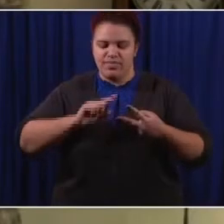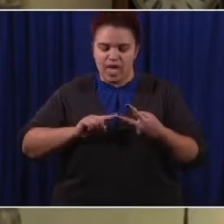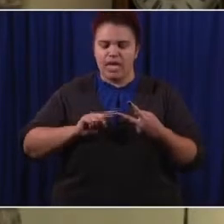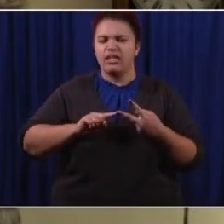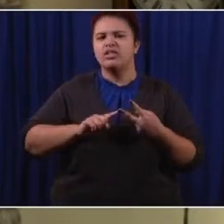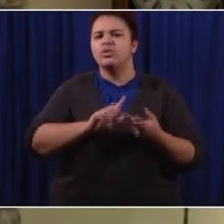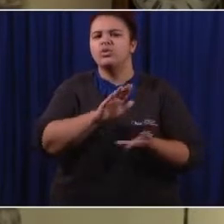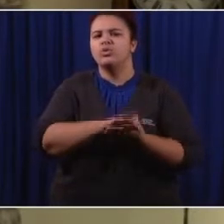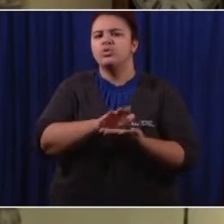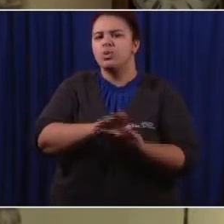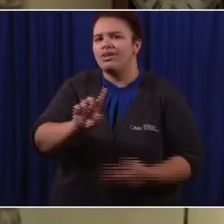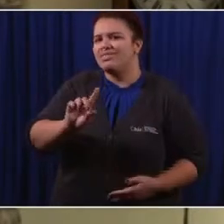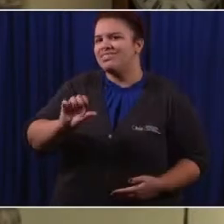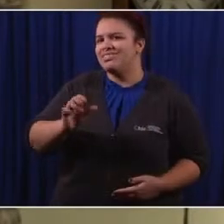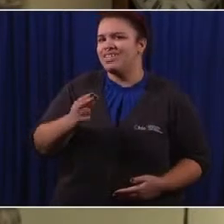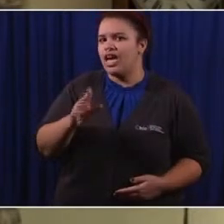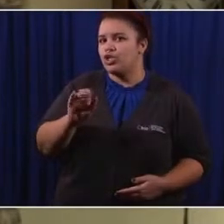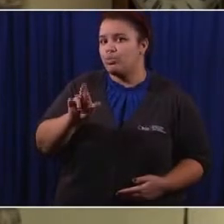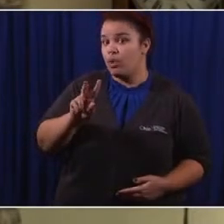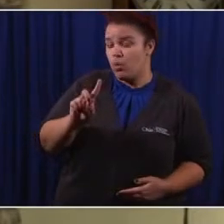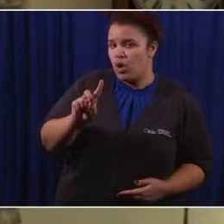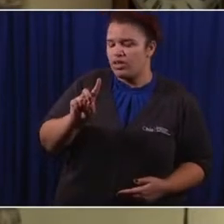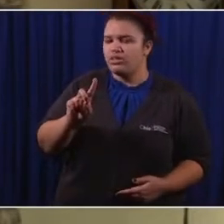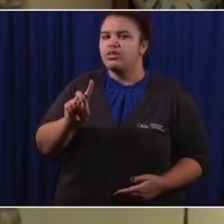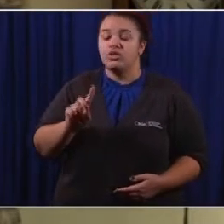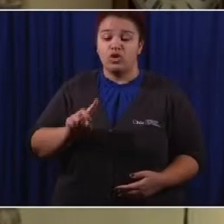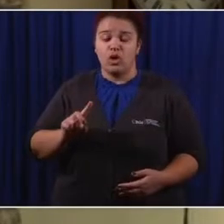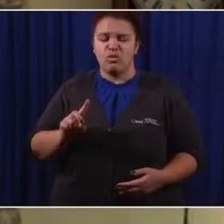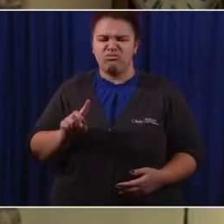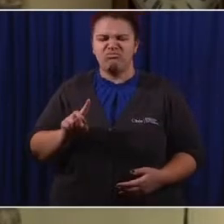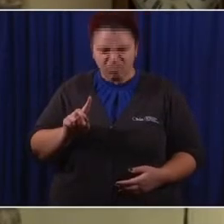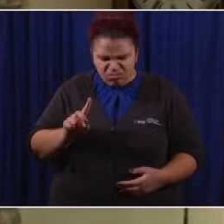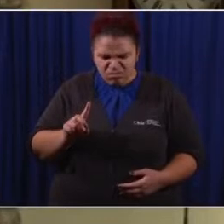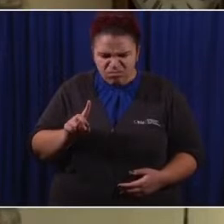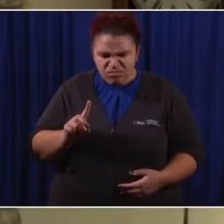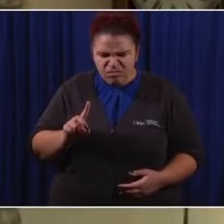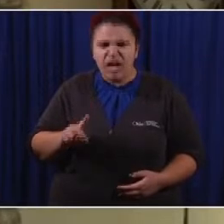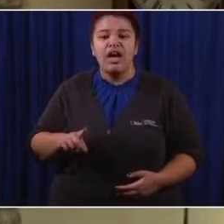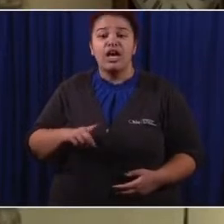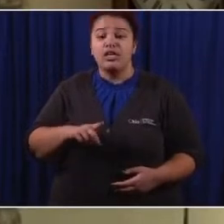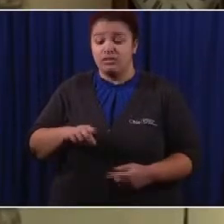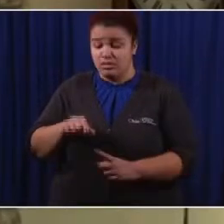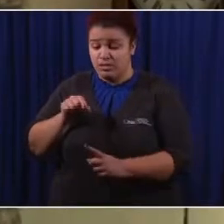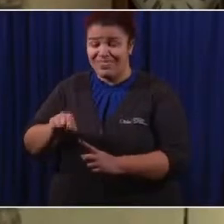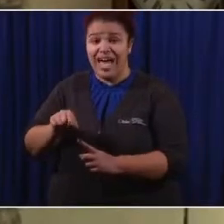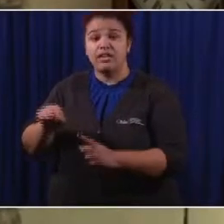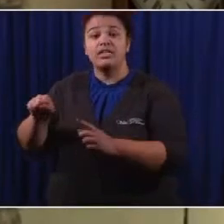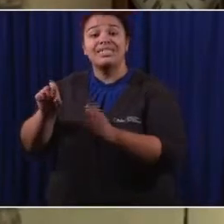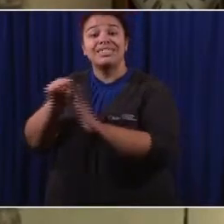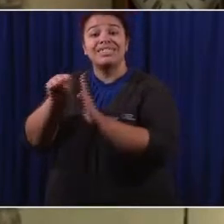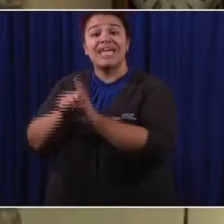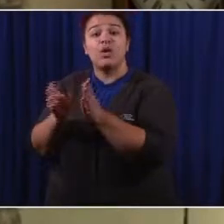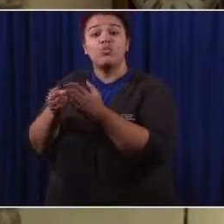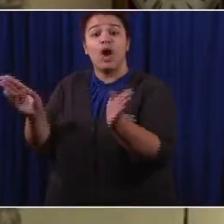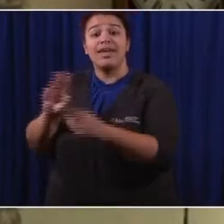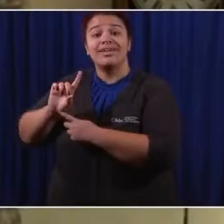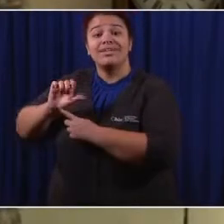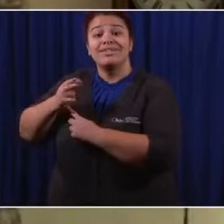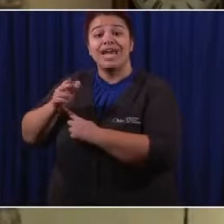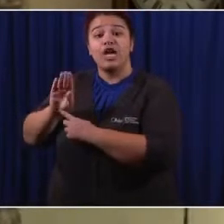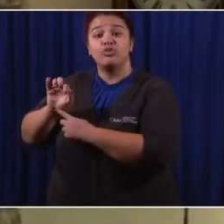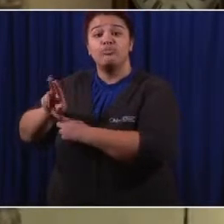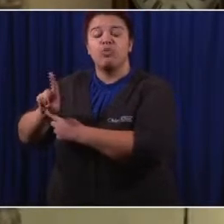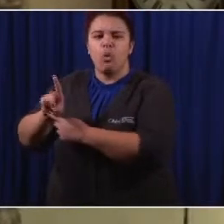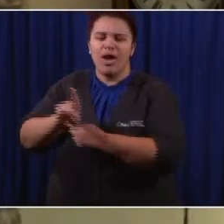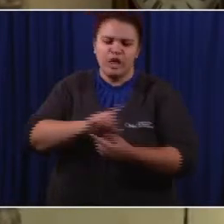dashboard. Is the data helpful when it contradicts what individual school dashboards are saying? Cases on the state